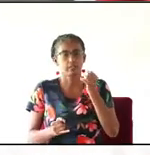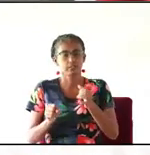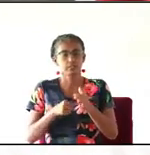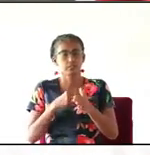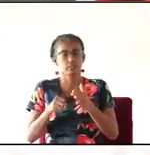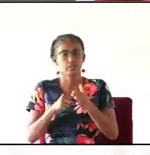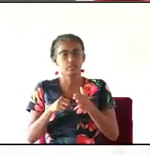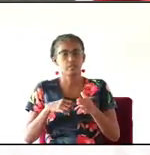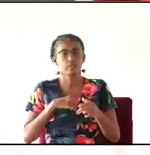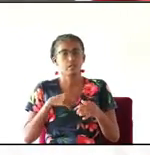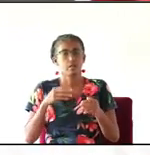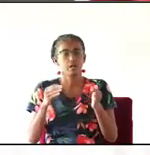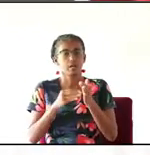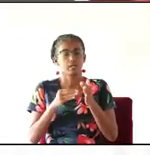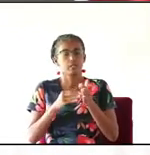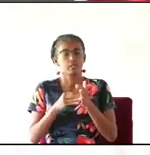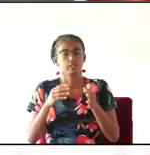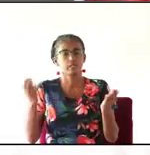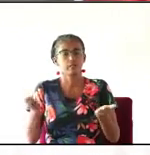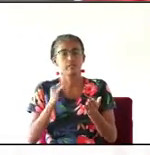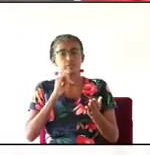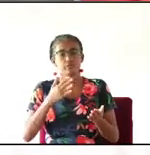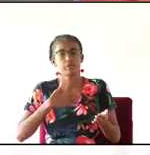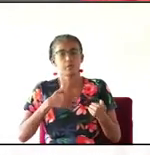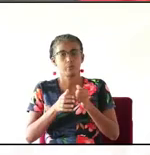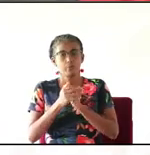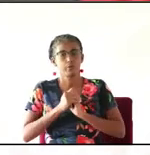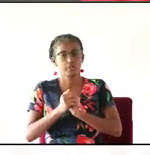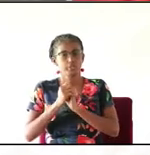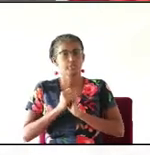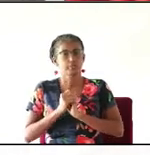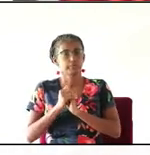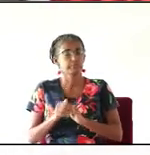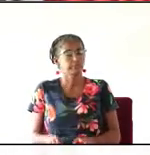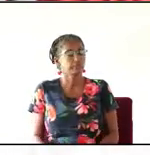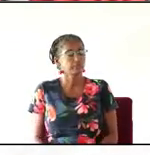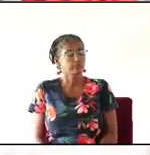My Worship. And we're going to be doing that song at this time.